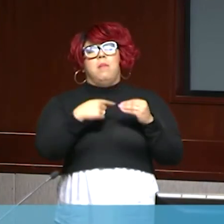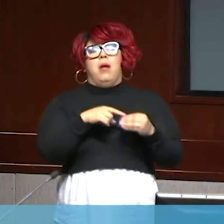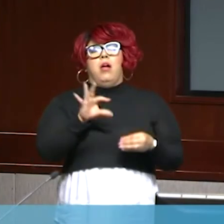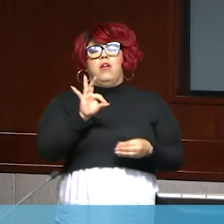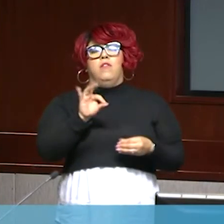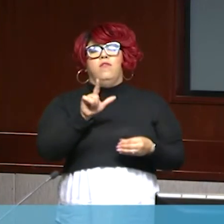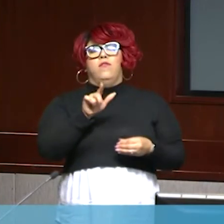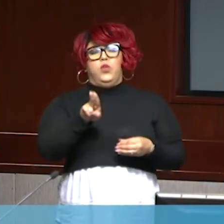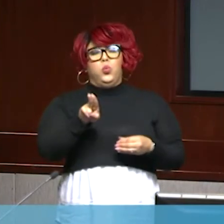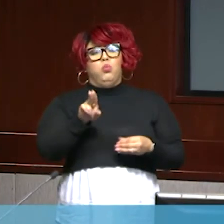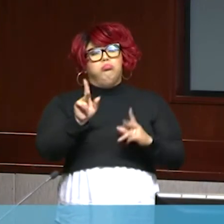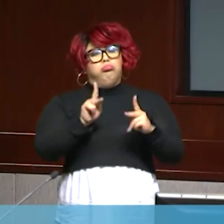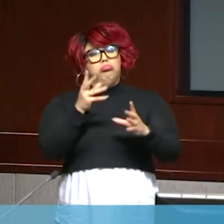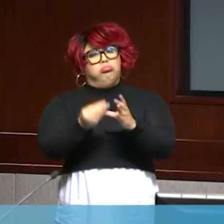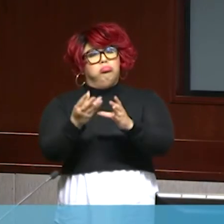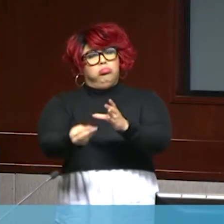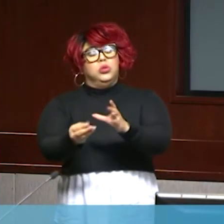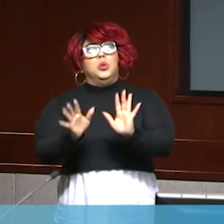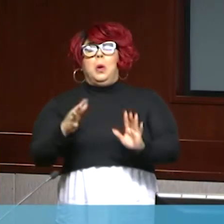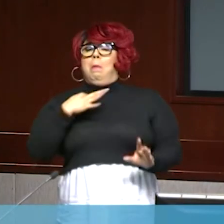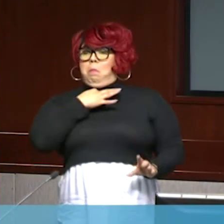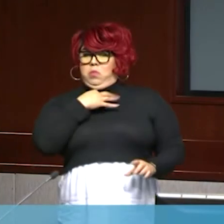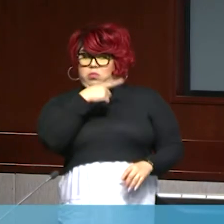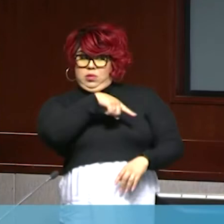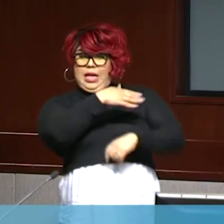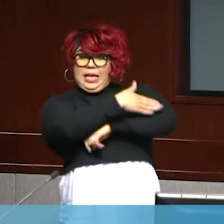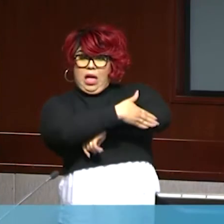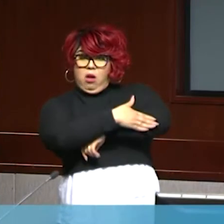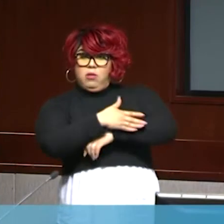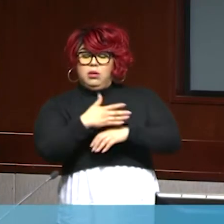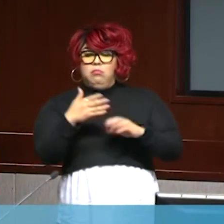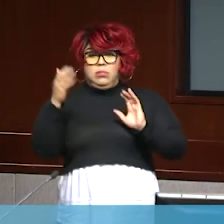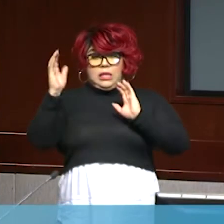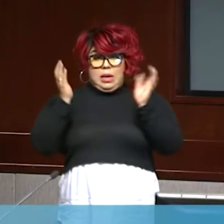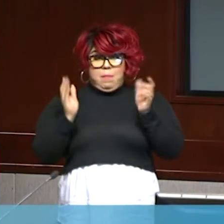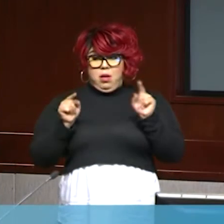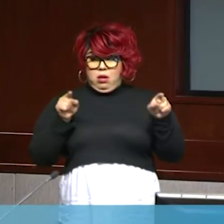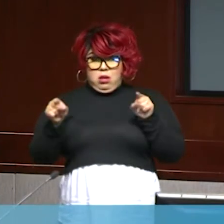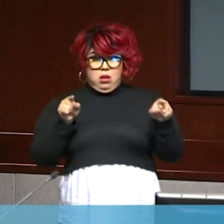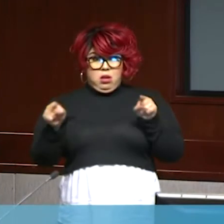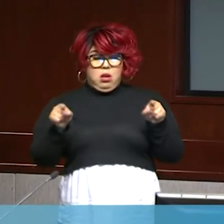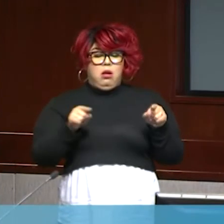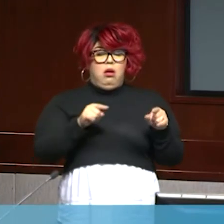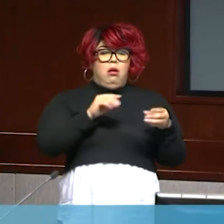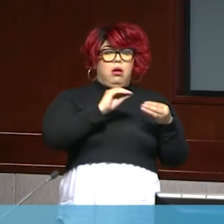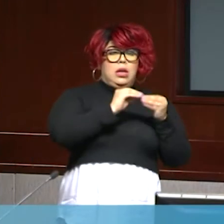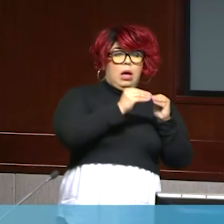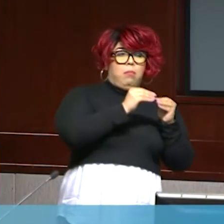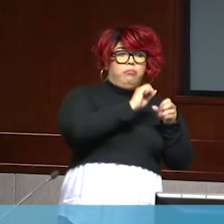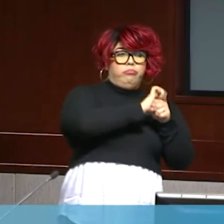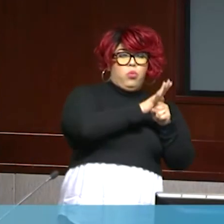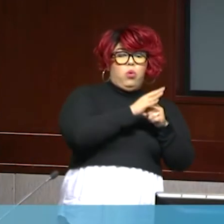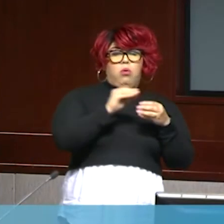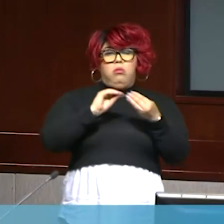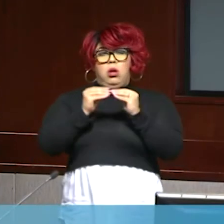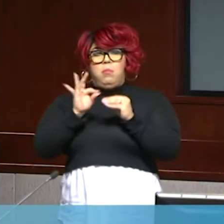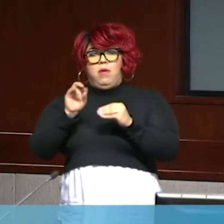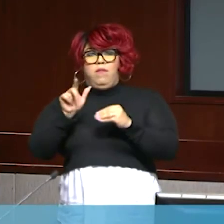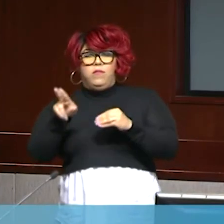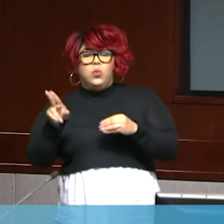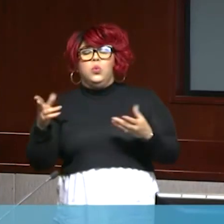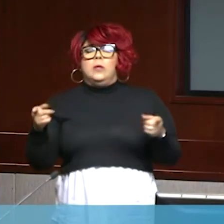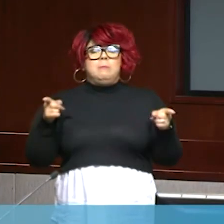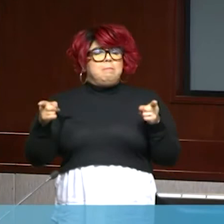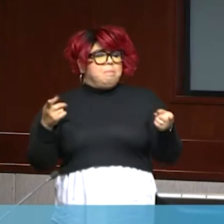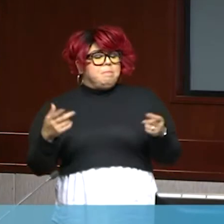the county is still looking at the comparison and the rate in terms of the flu season. I know that we sent some questions to Michelle